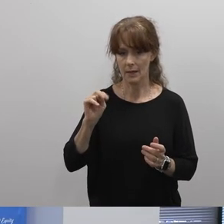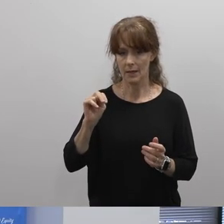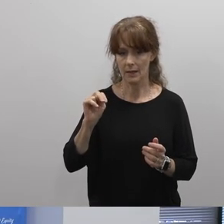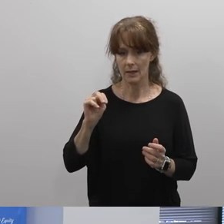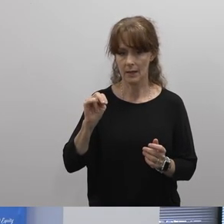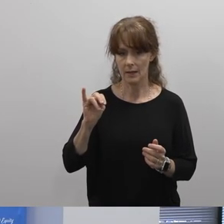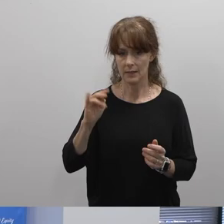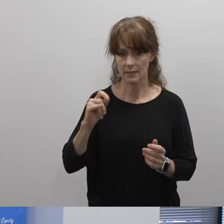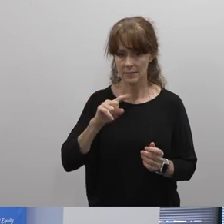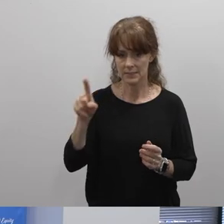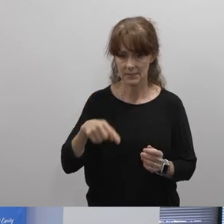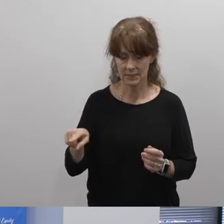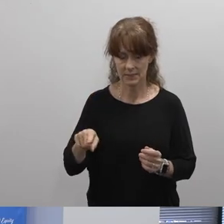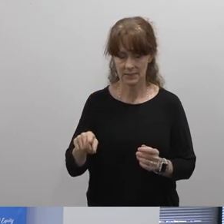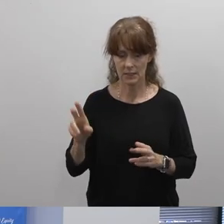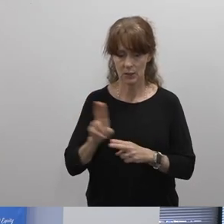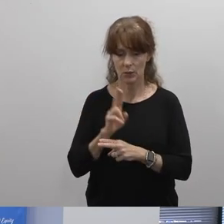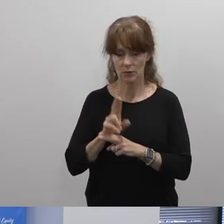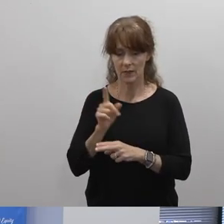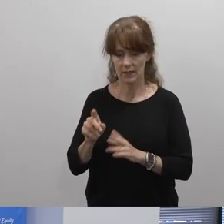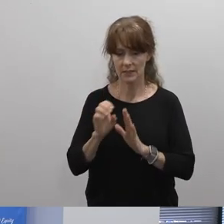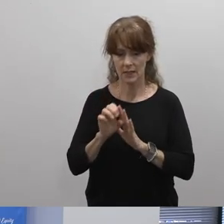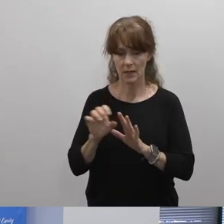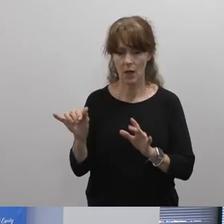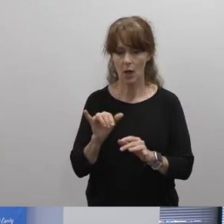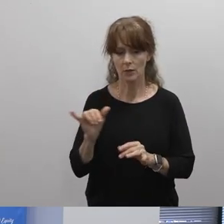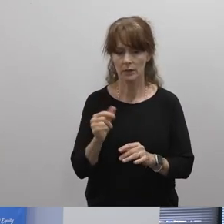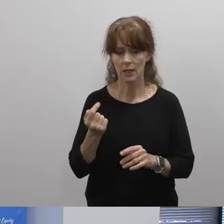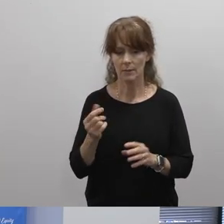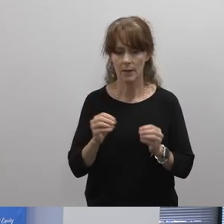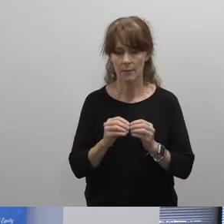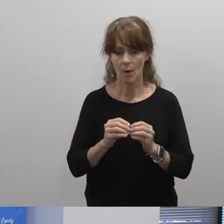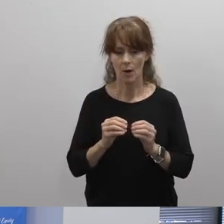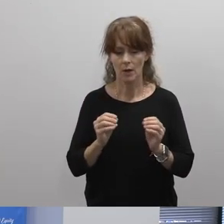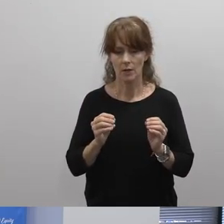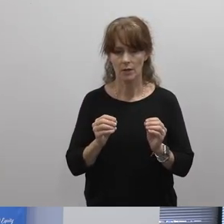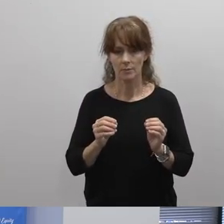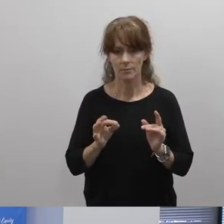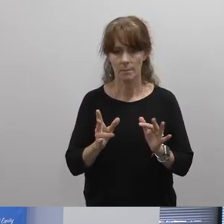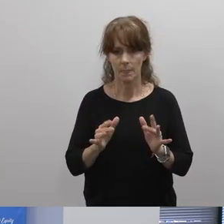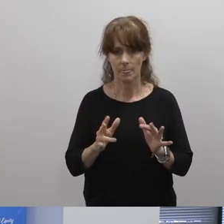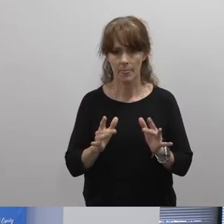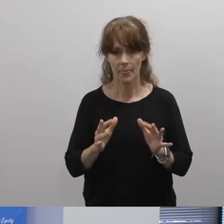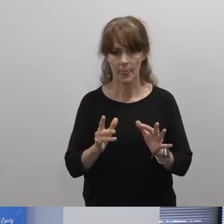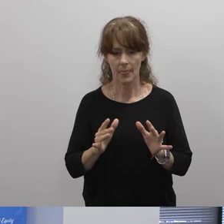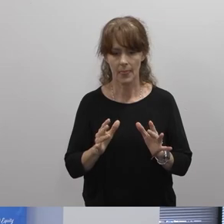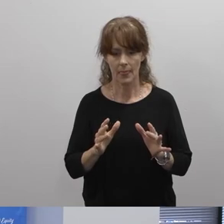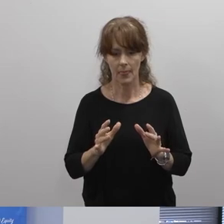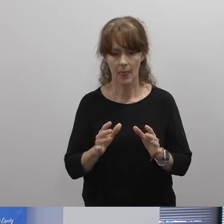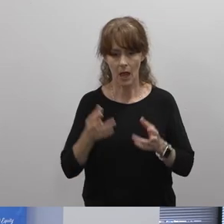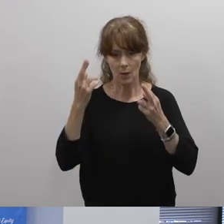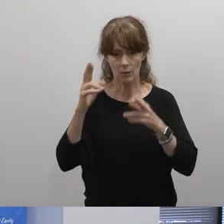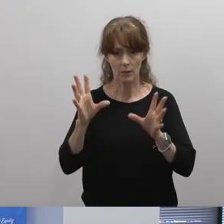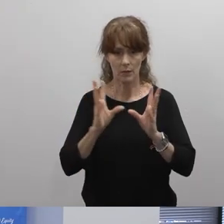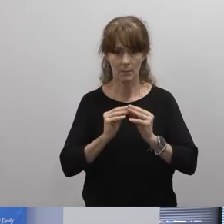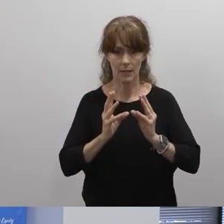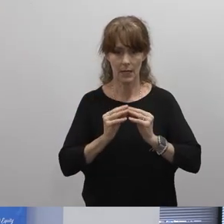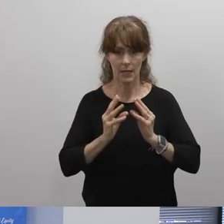an example, using this example, this also puts a little bit more credence into our respective